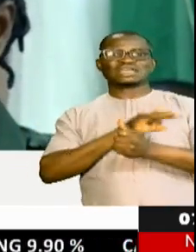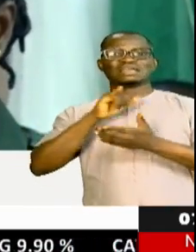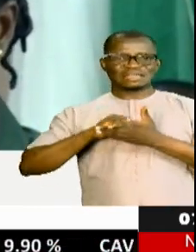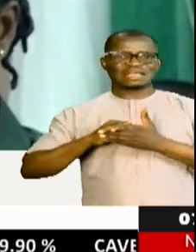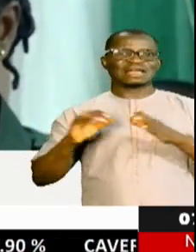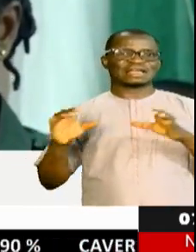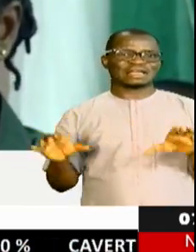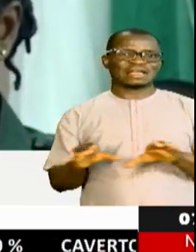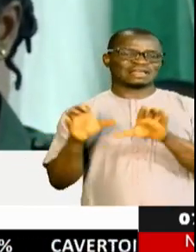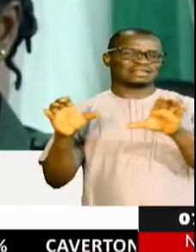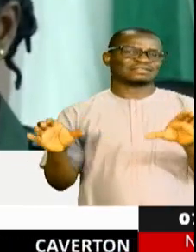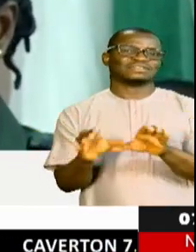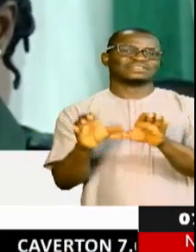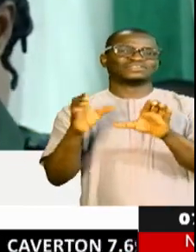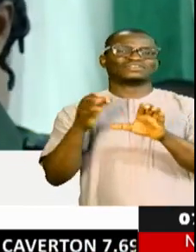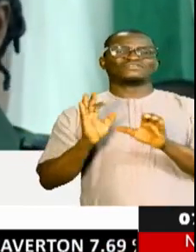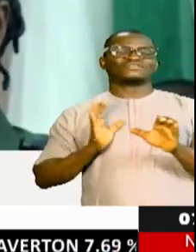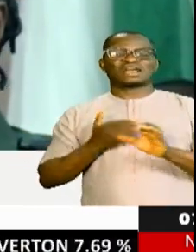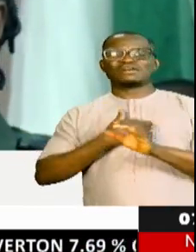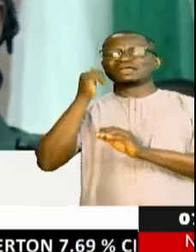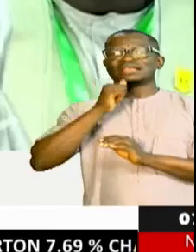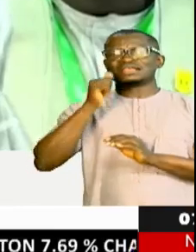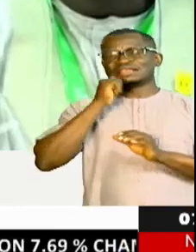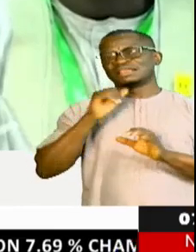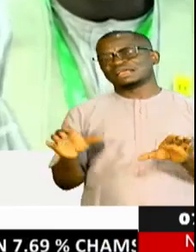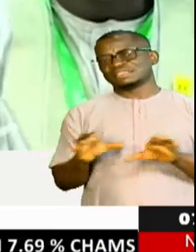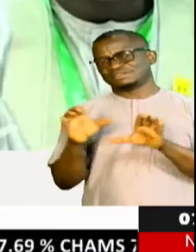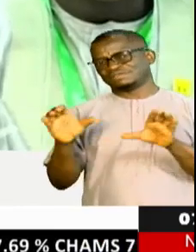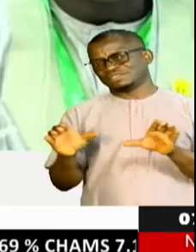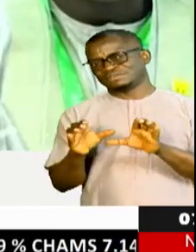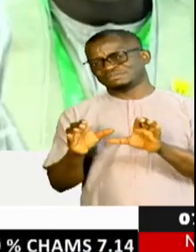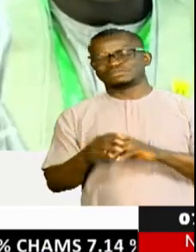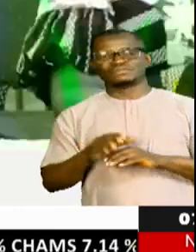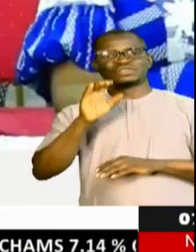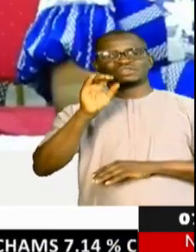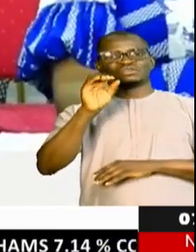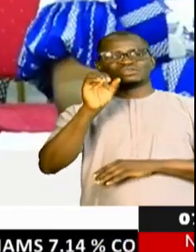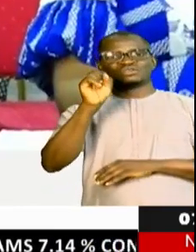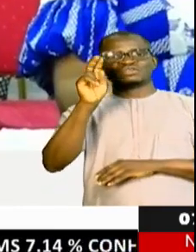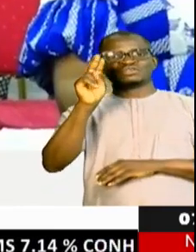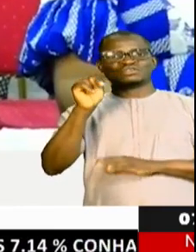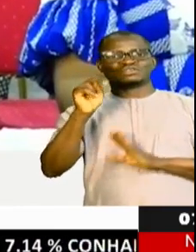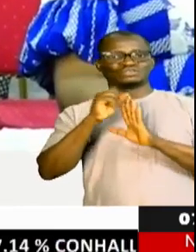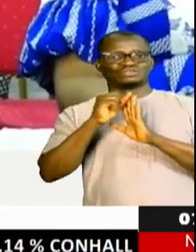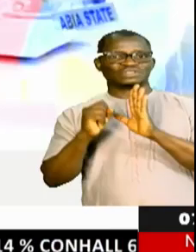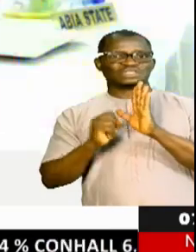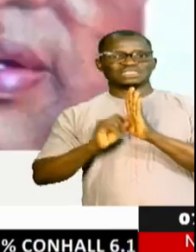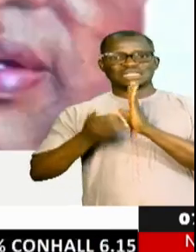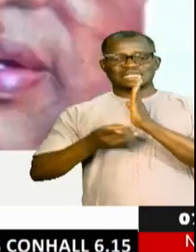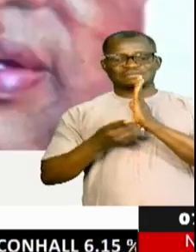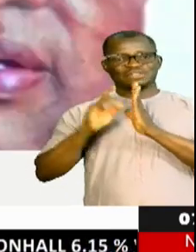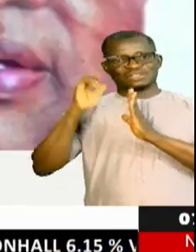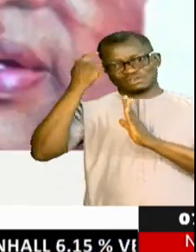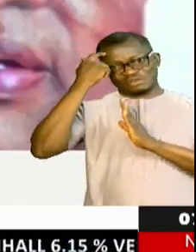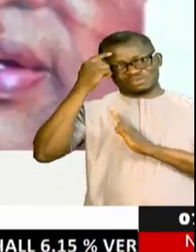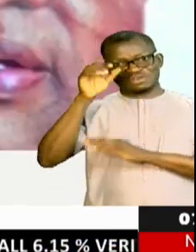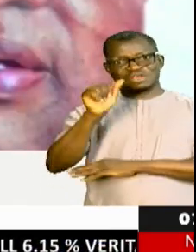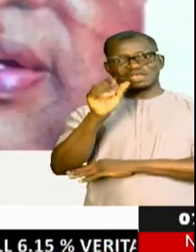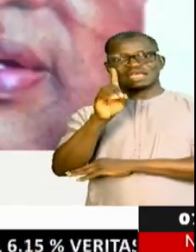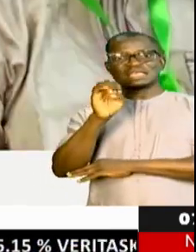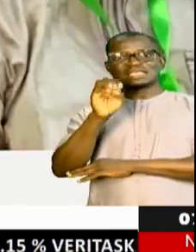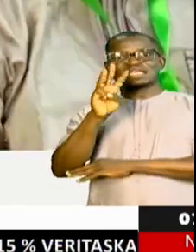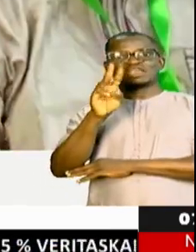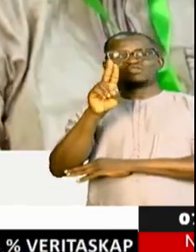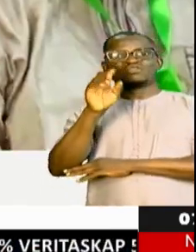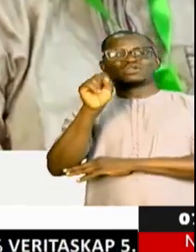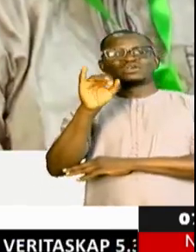day-to-day operations with dedication. Osun State Deputy Governor Prince Kola Adewusi emphasized the important